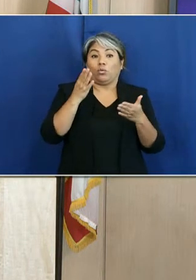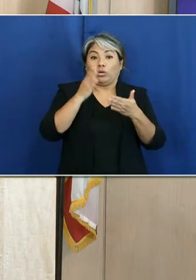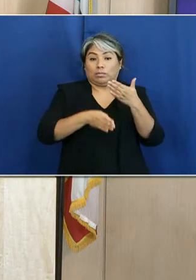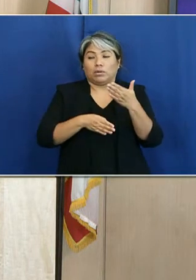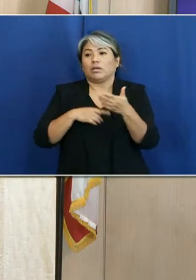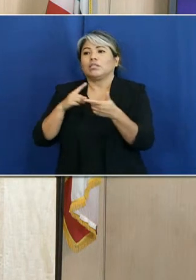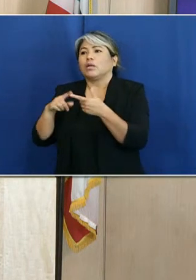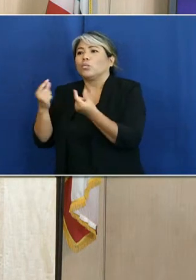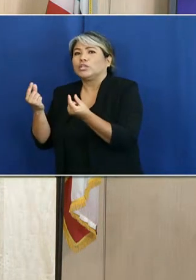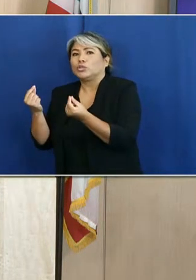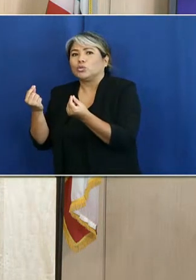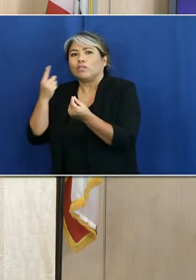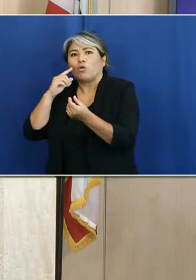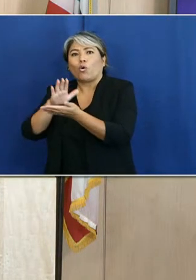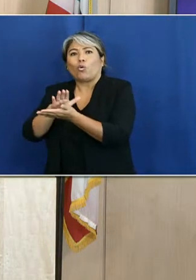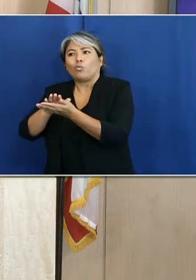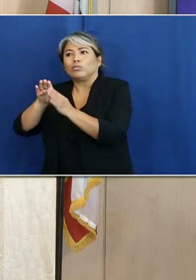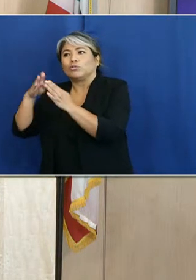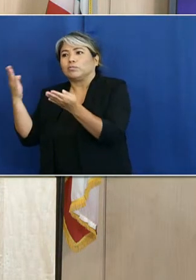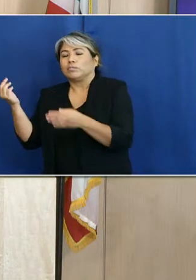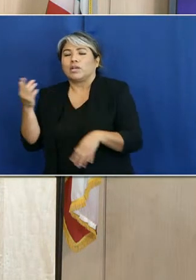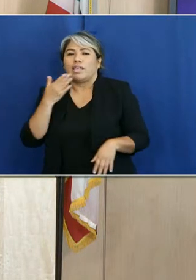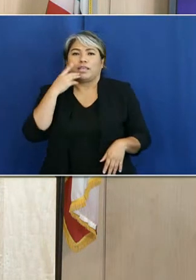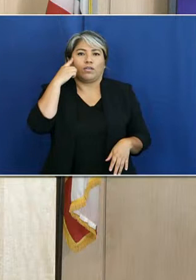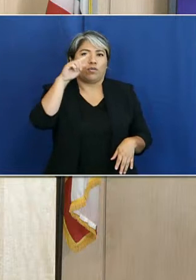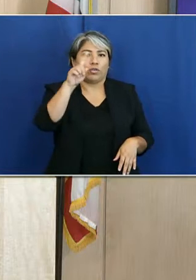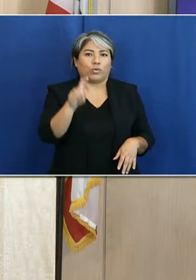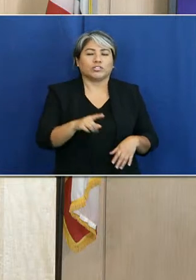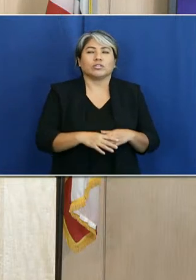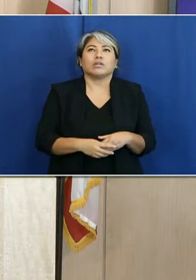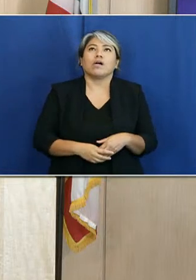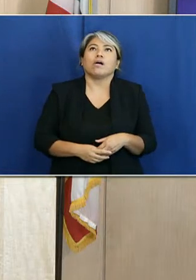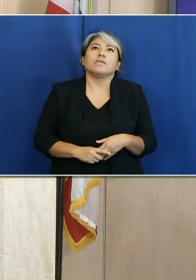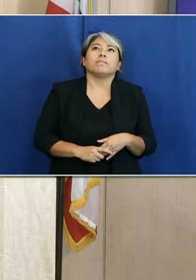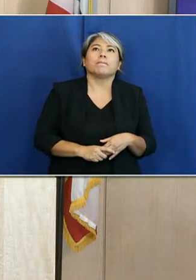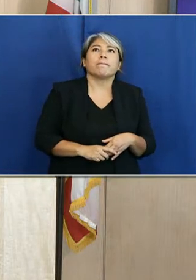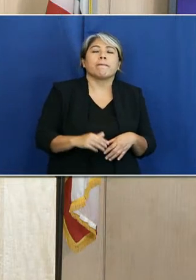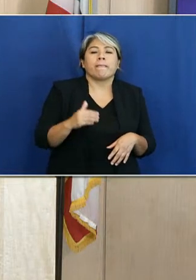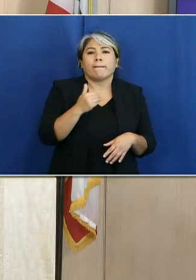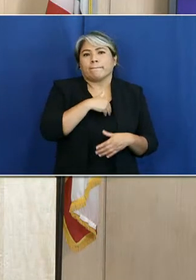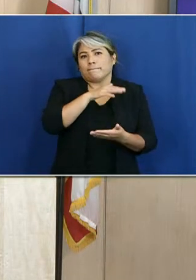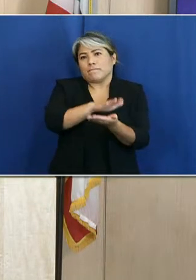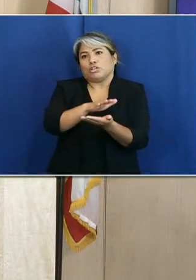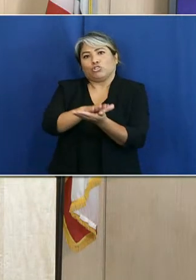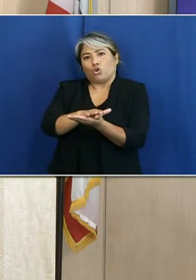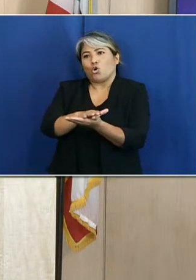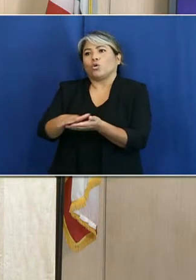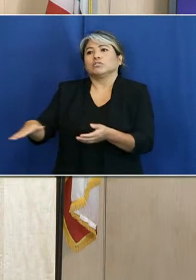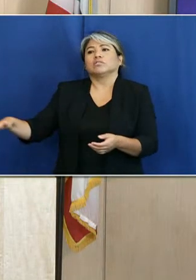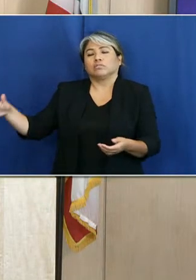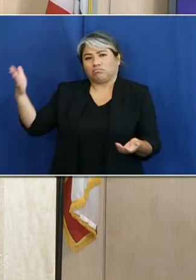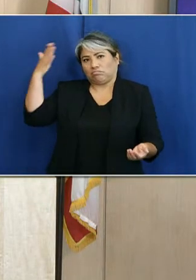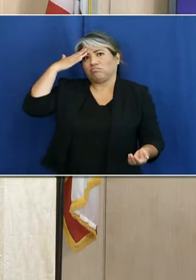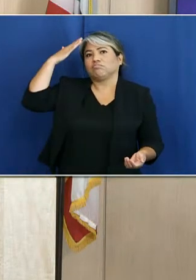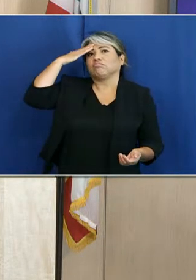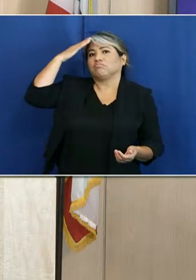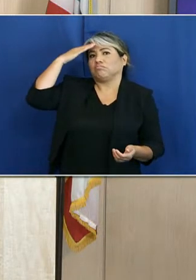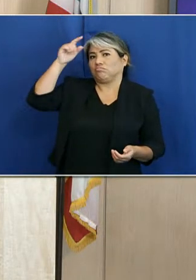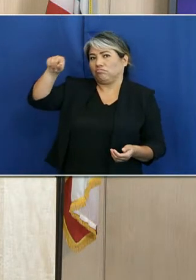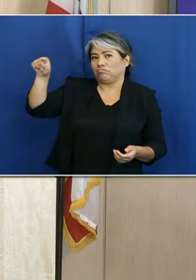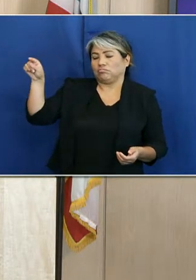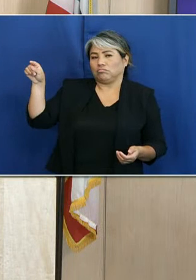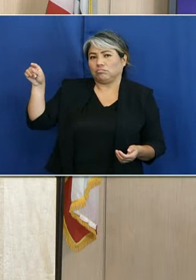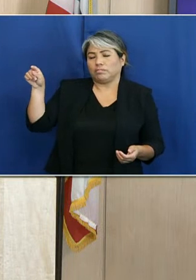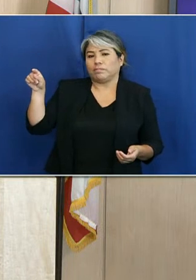completed? Thank you for that question. Our schools are fully aware that